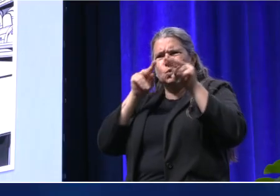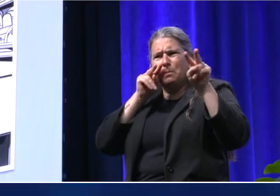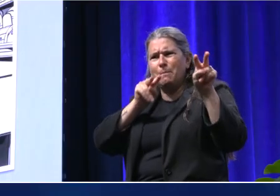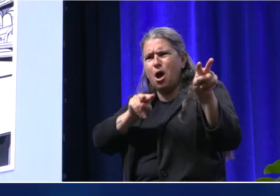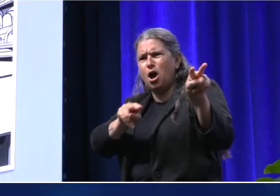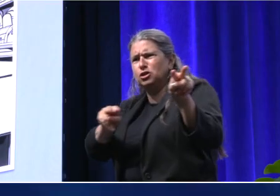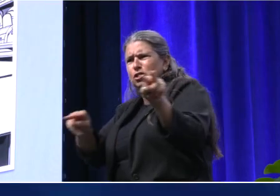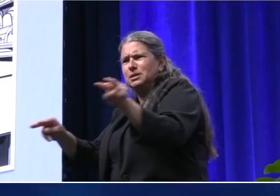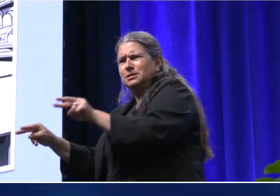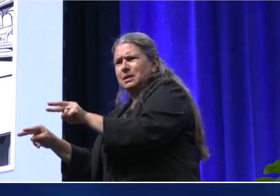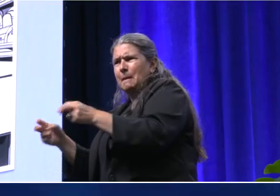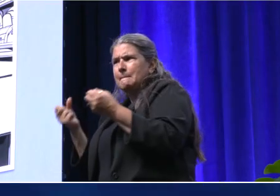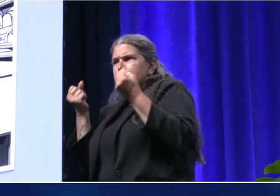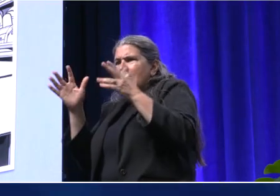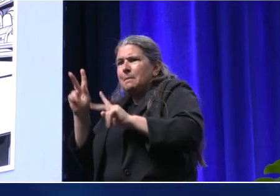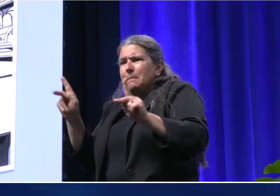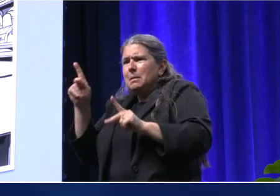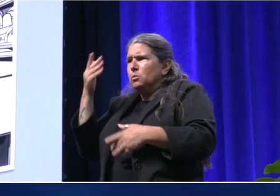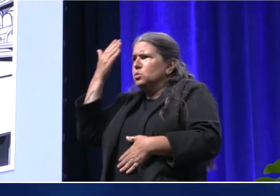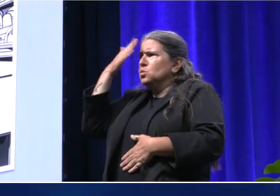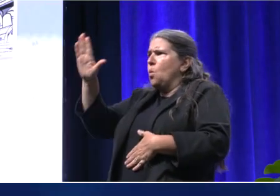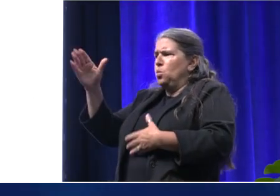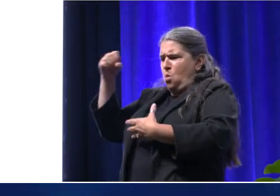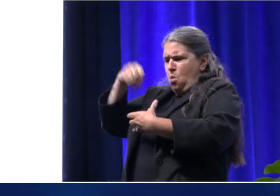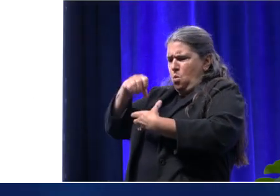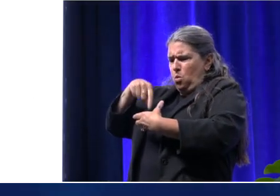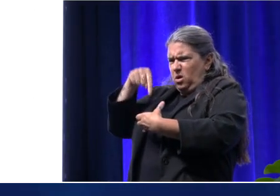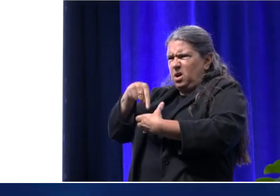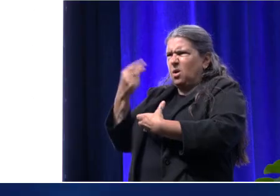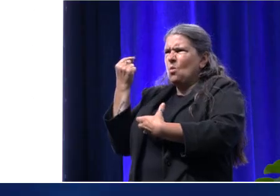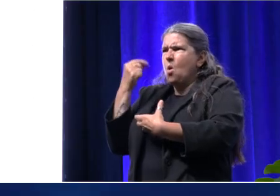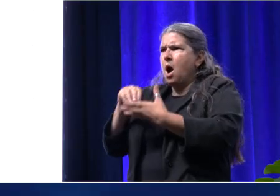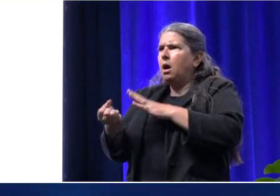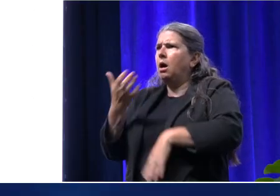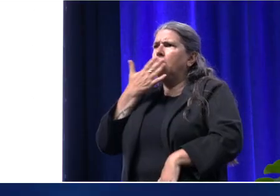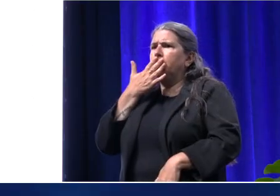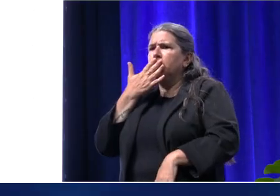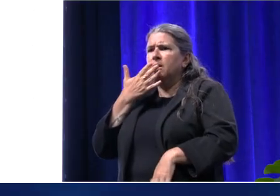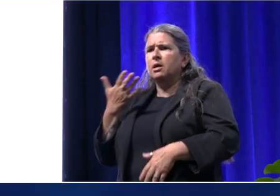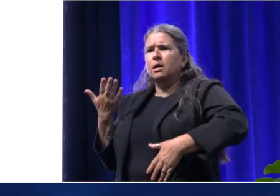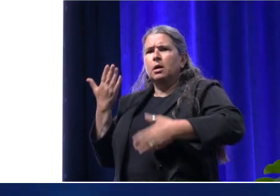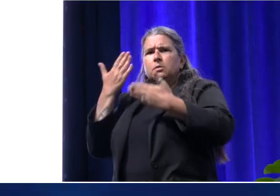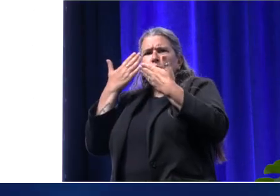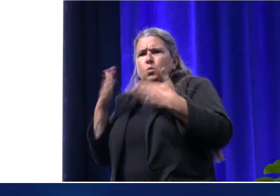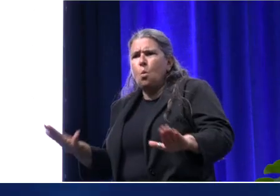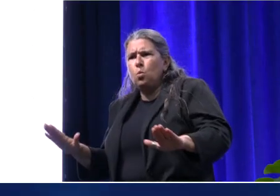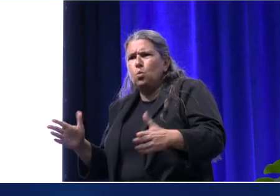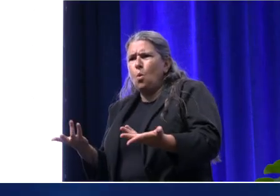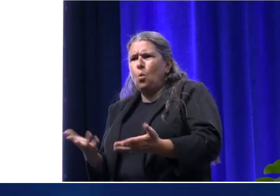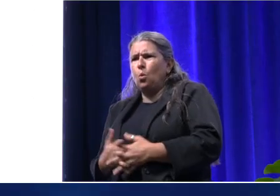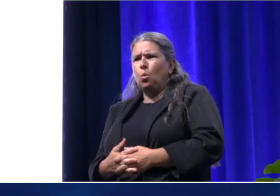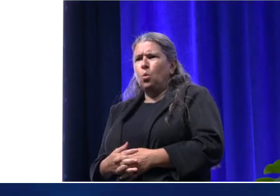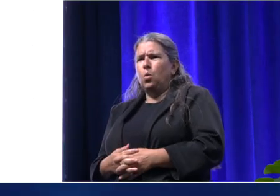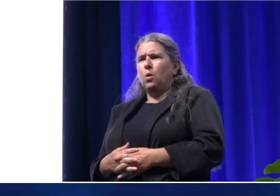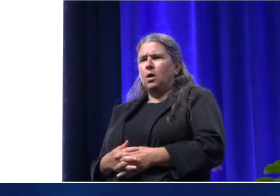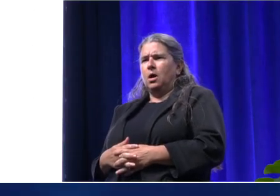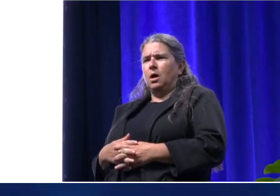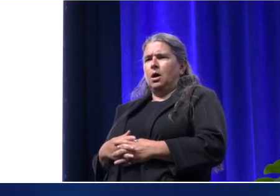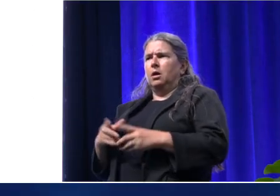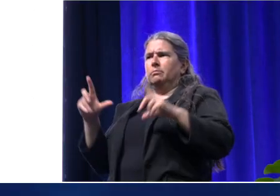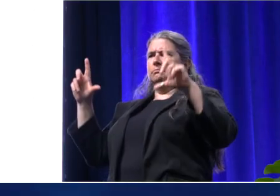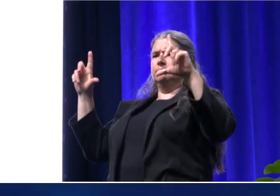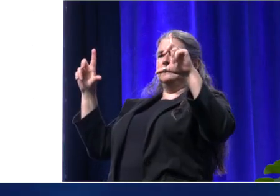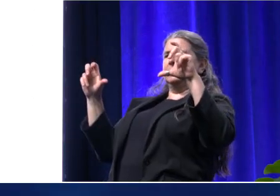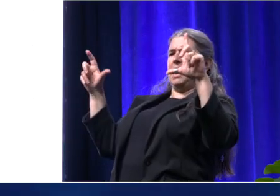going into their bodies. And this is a problem. So I'm just going to give you like a snapshot of what this looks like in